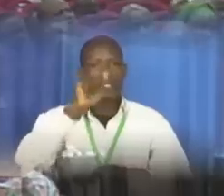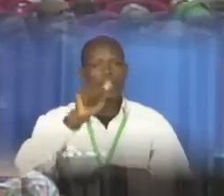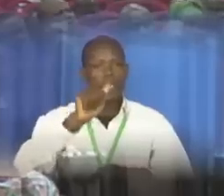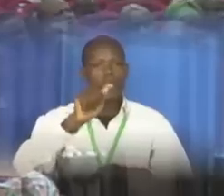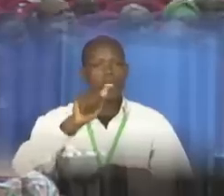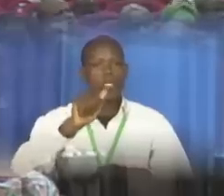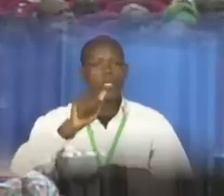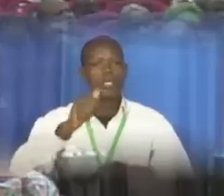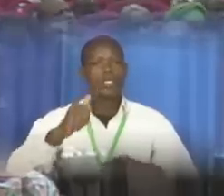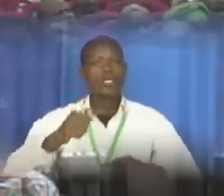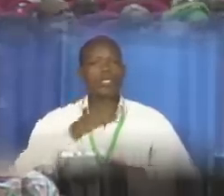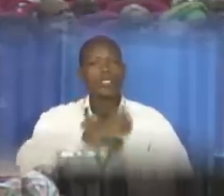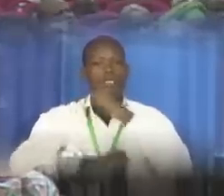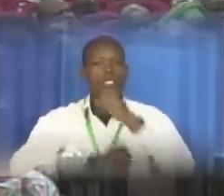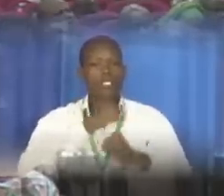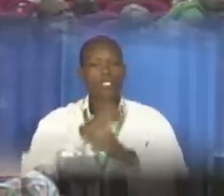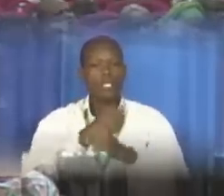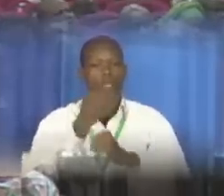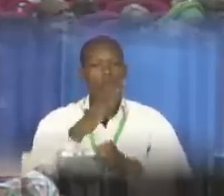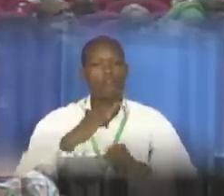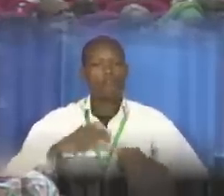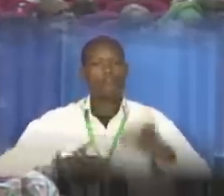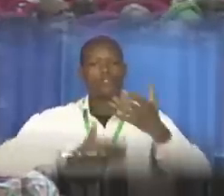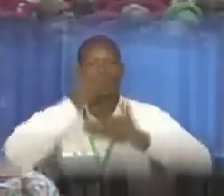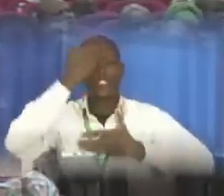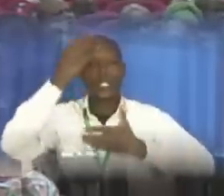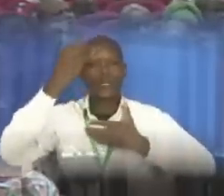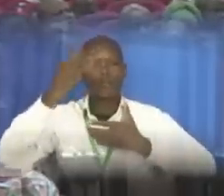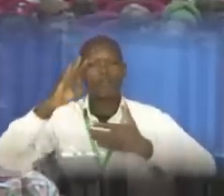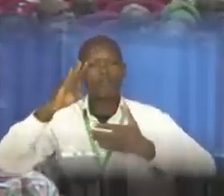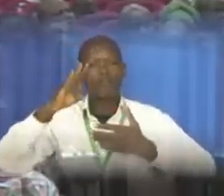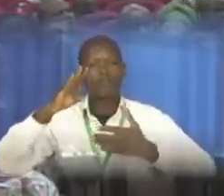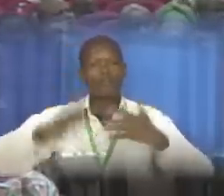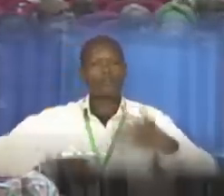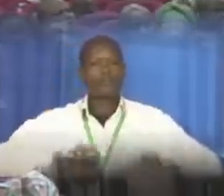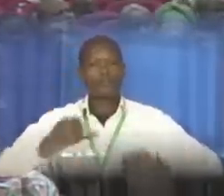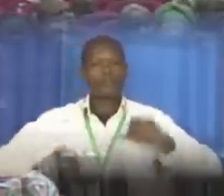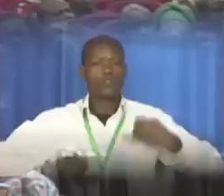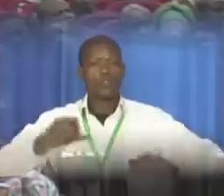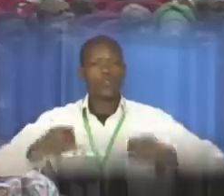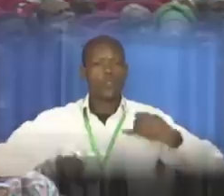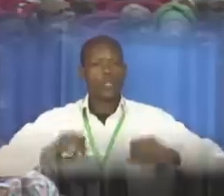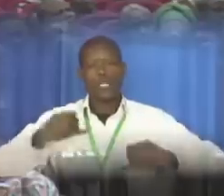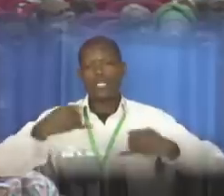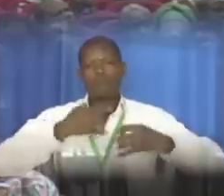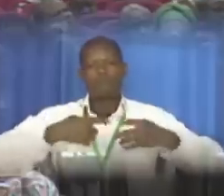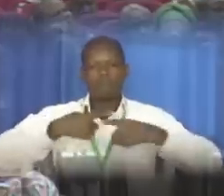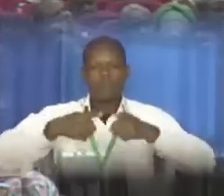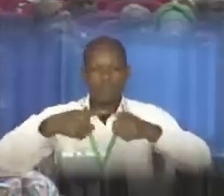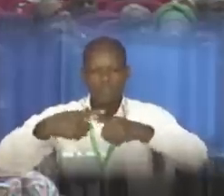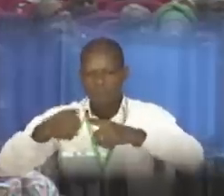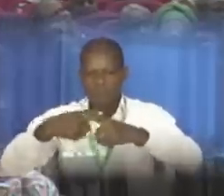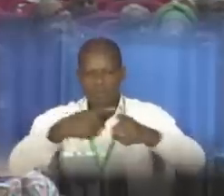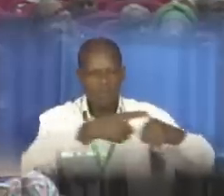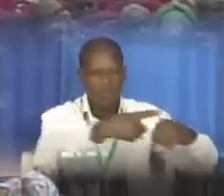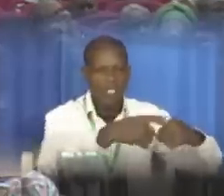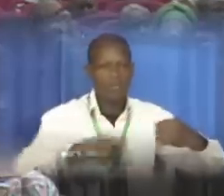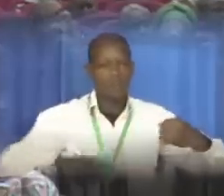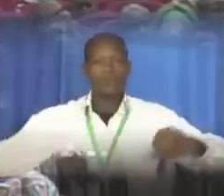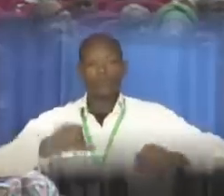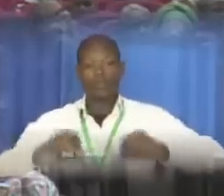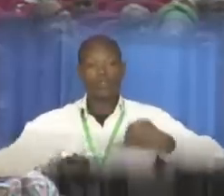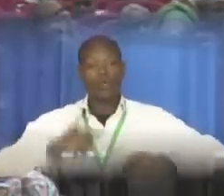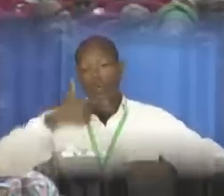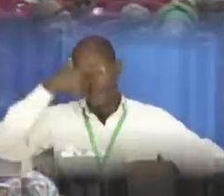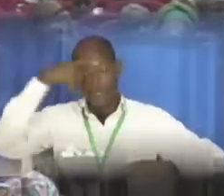showers of joy. That's for Christians. Series of joy, he says. Because he said